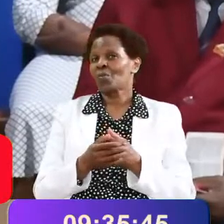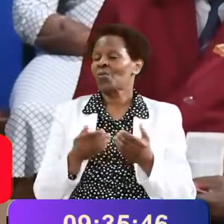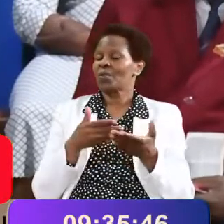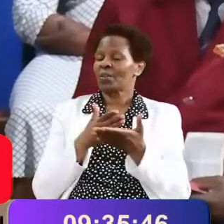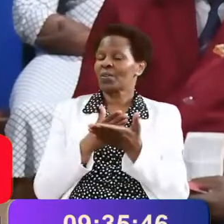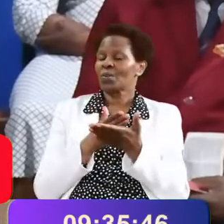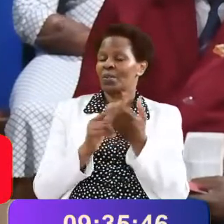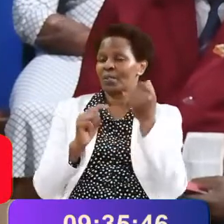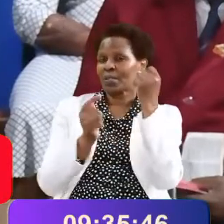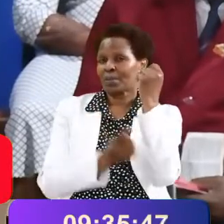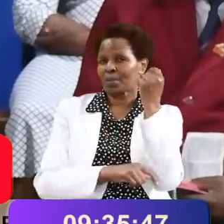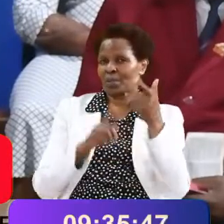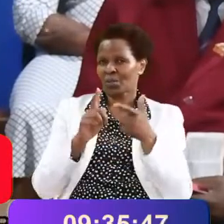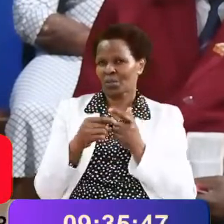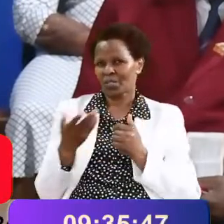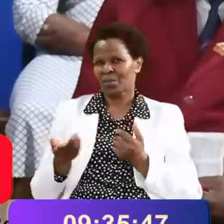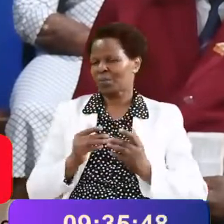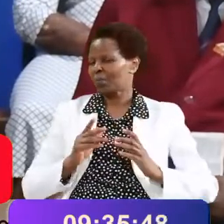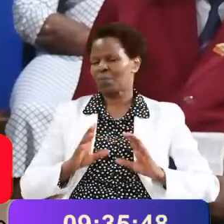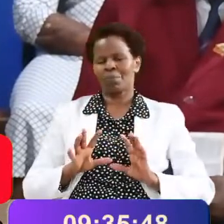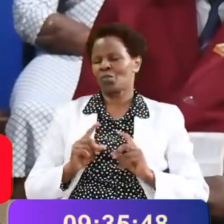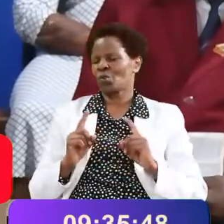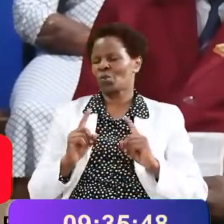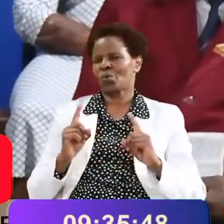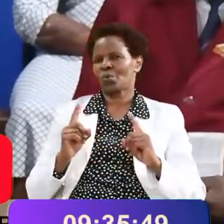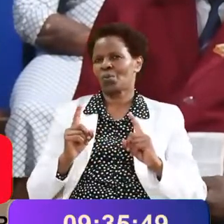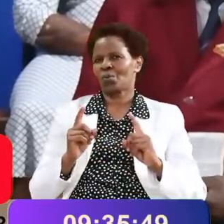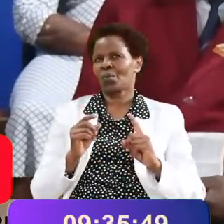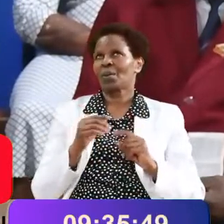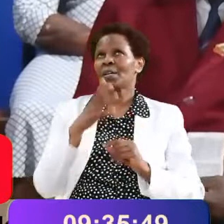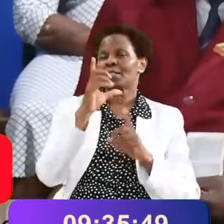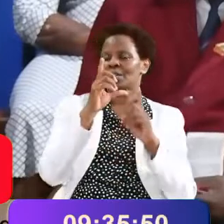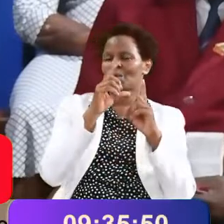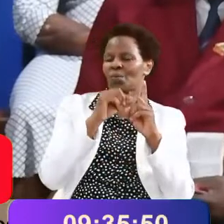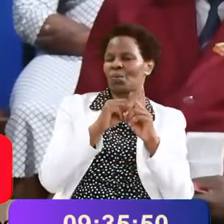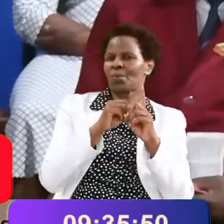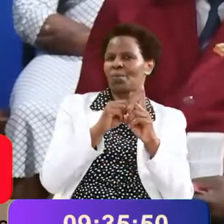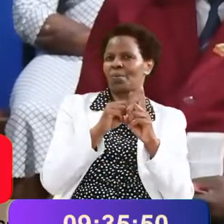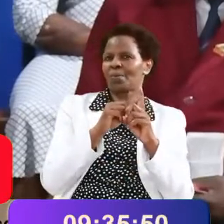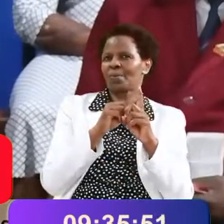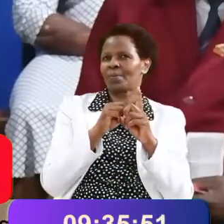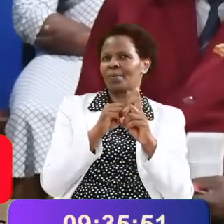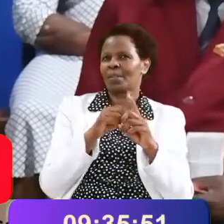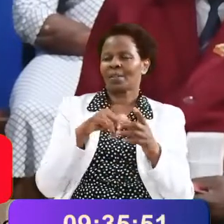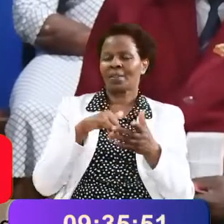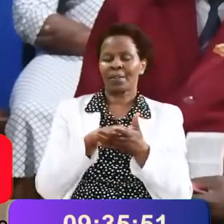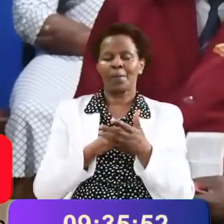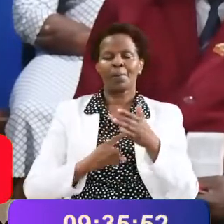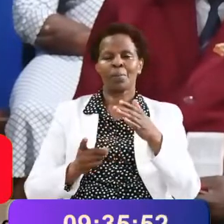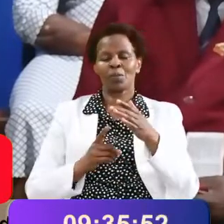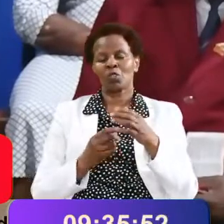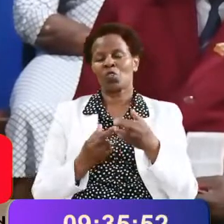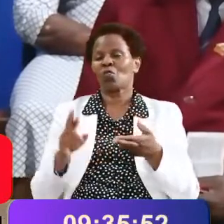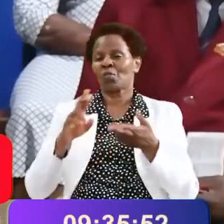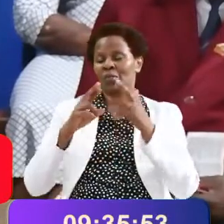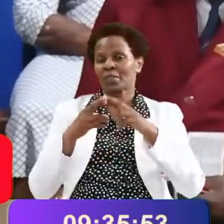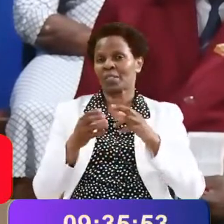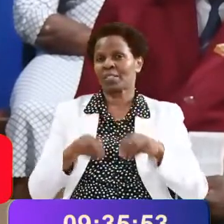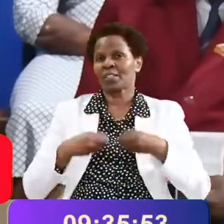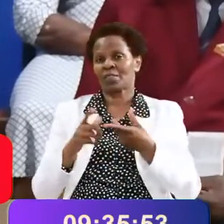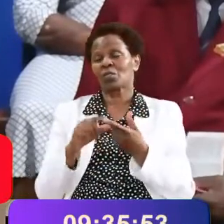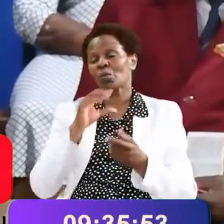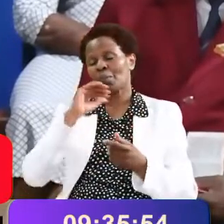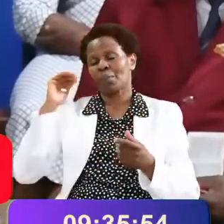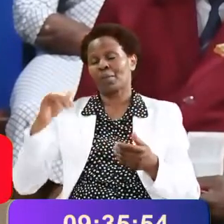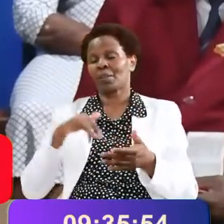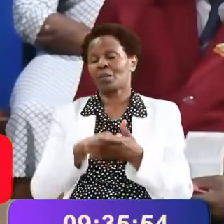them, and has committed to us the word of reconciliation. So the ministry of reconciliation has been given to men. And that is